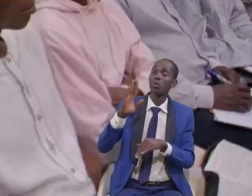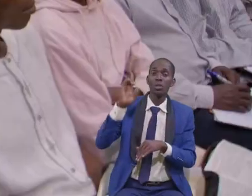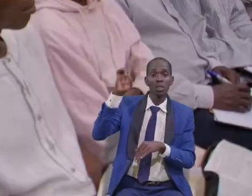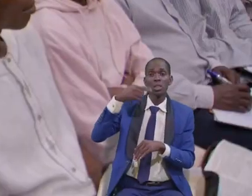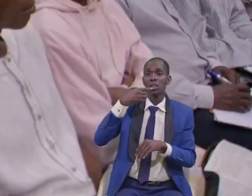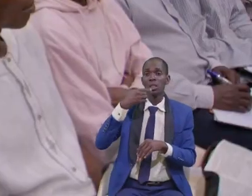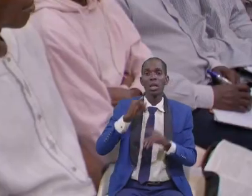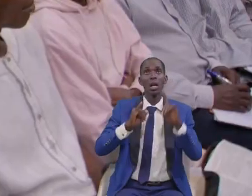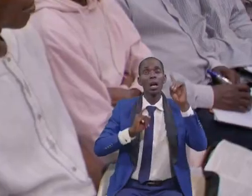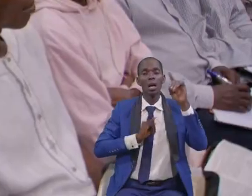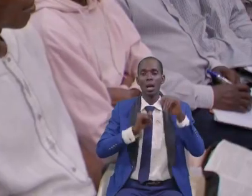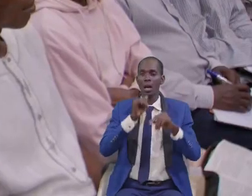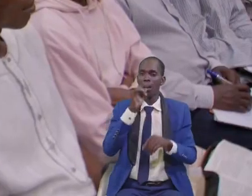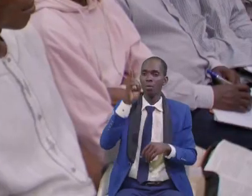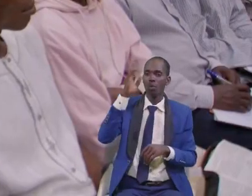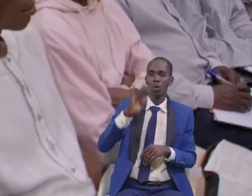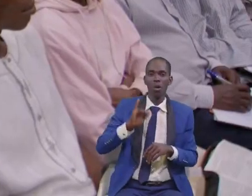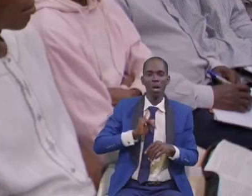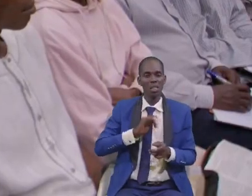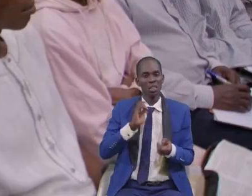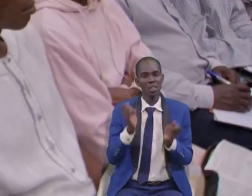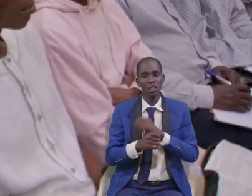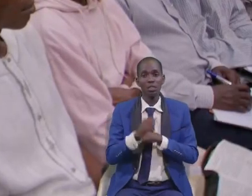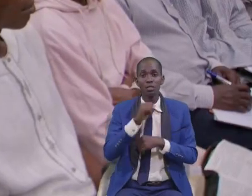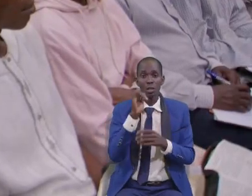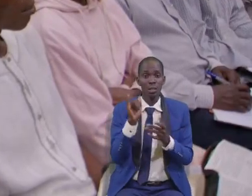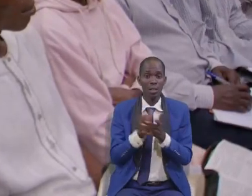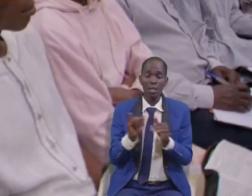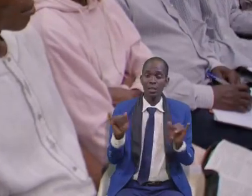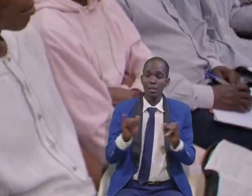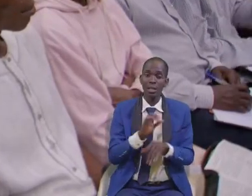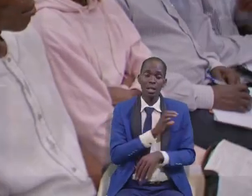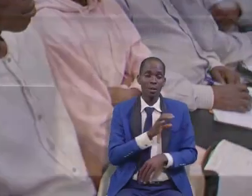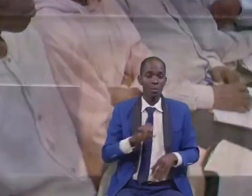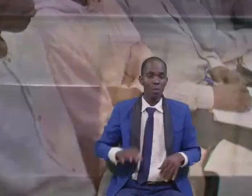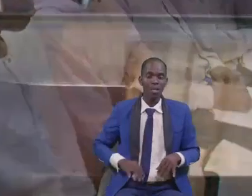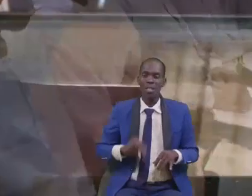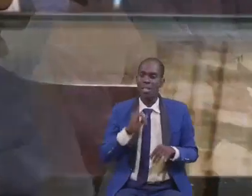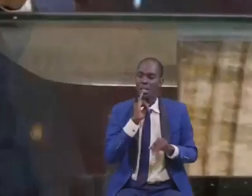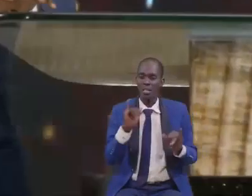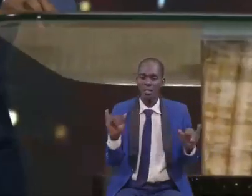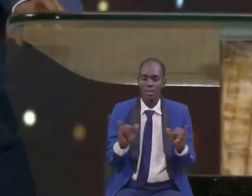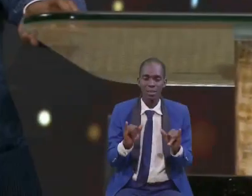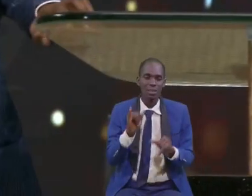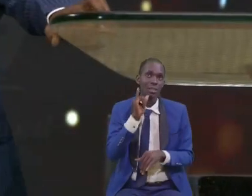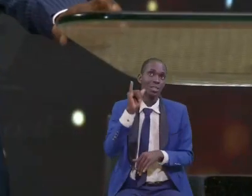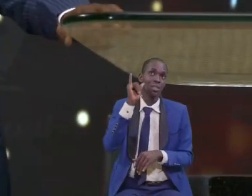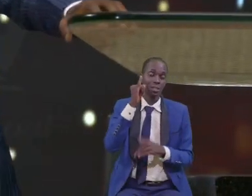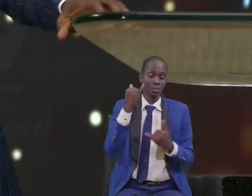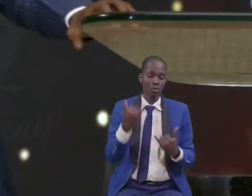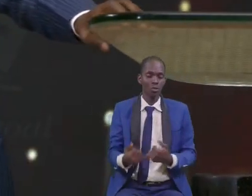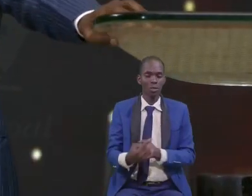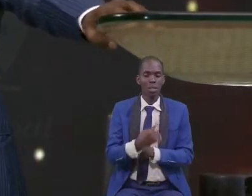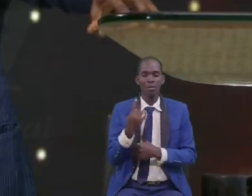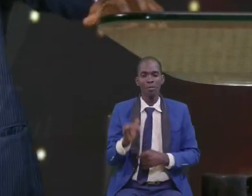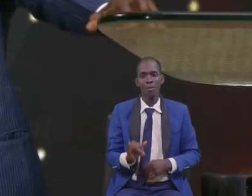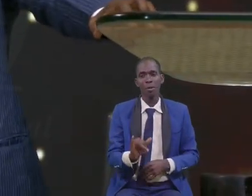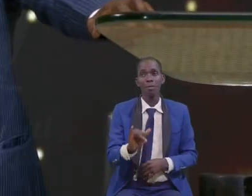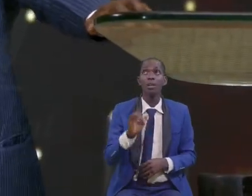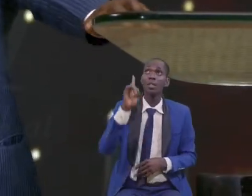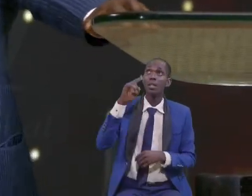God, I change not, that same Christ, the same yesterday, today, and forever, He made